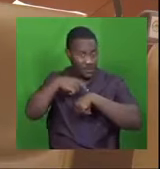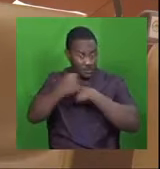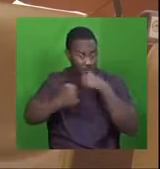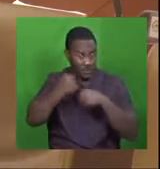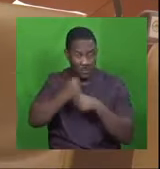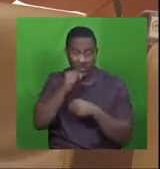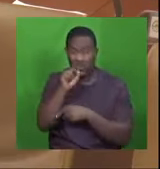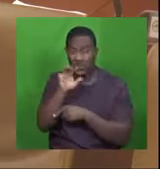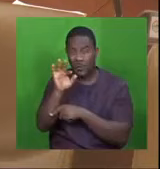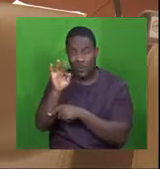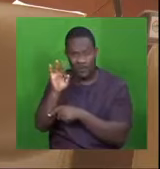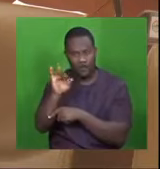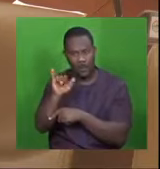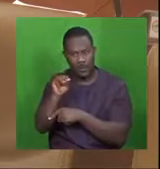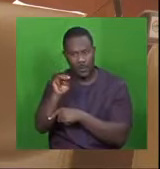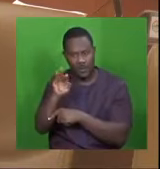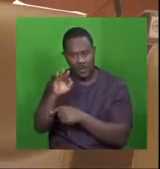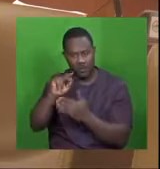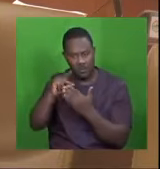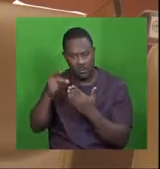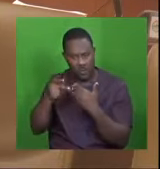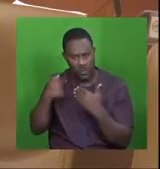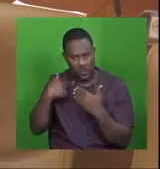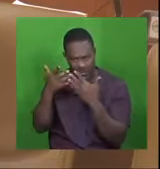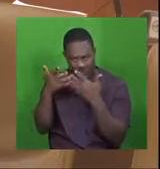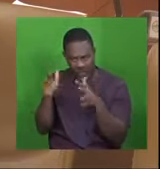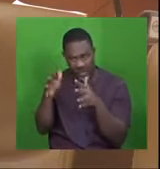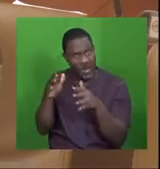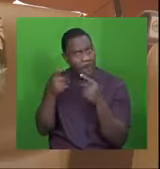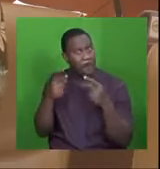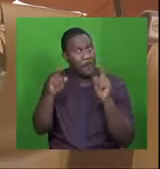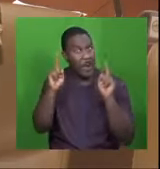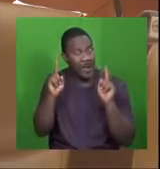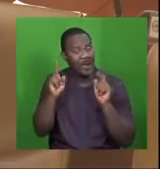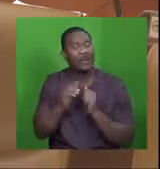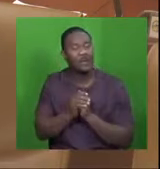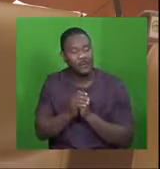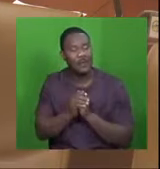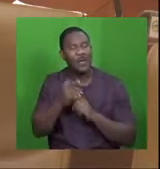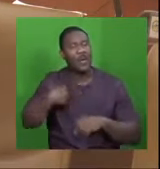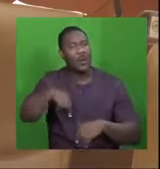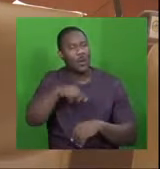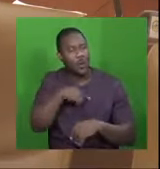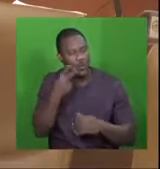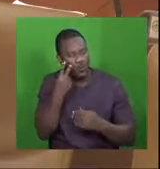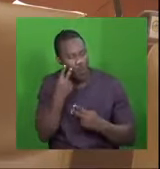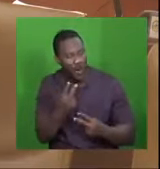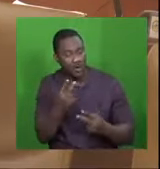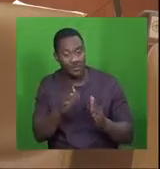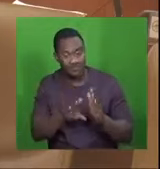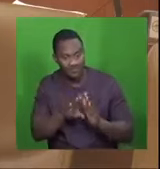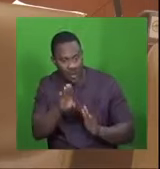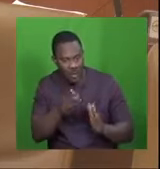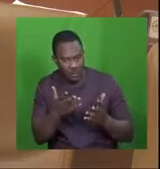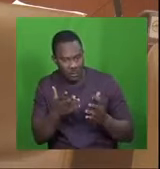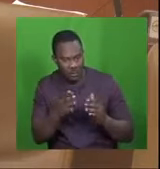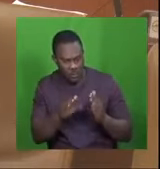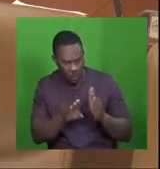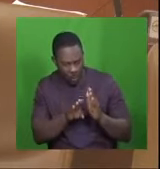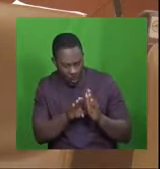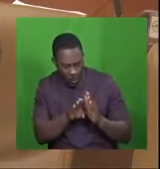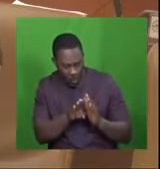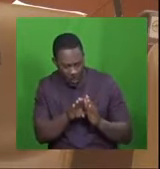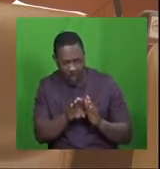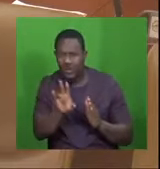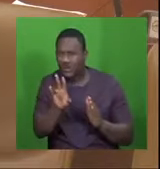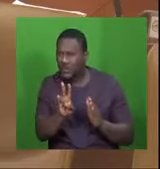completed an IMF program successfully. We saw our growth rates. We saw our growth rate moving